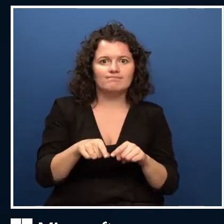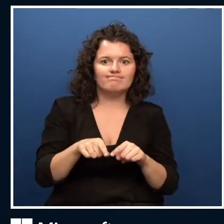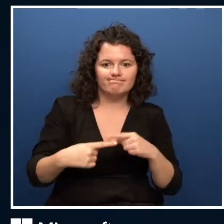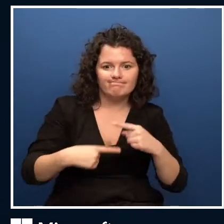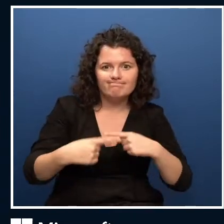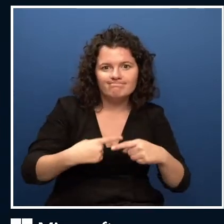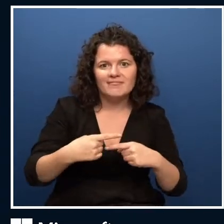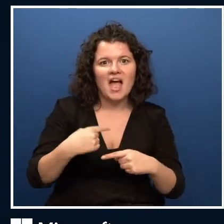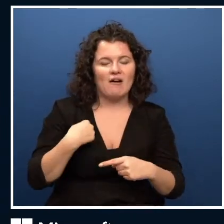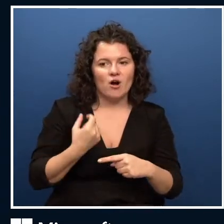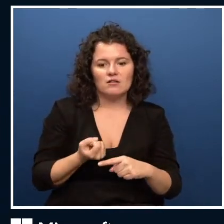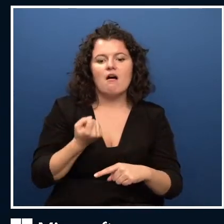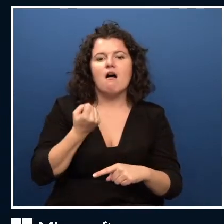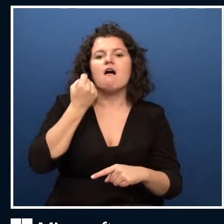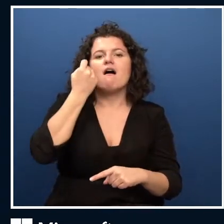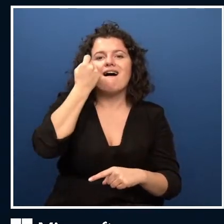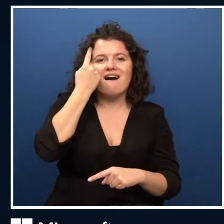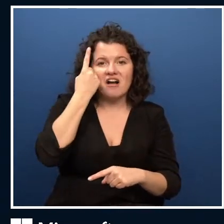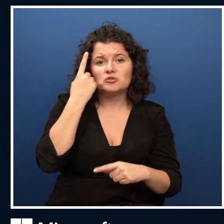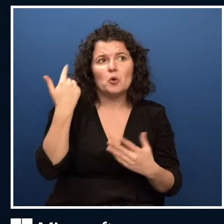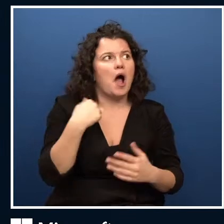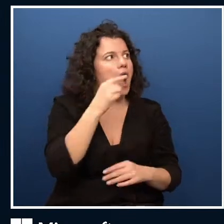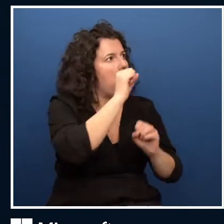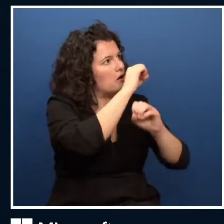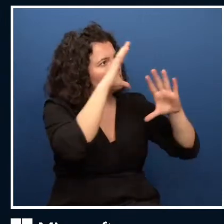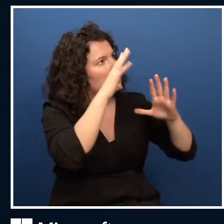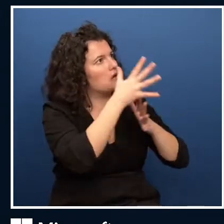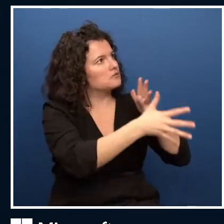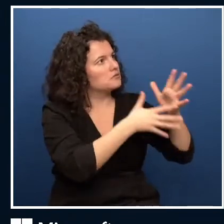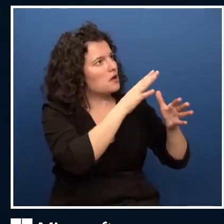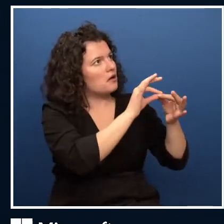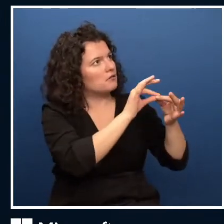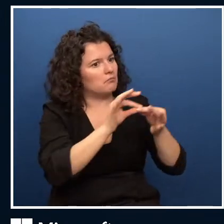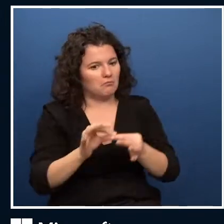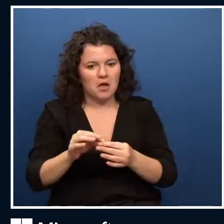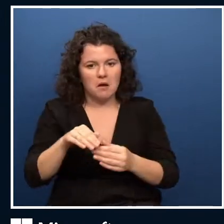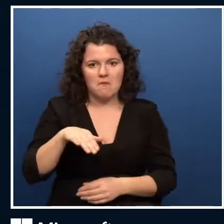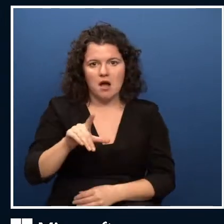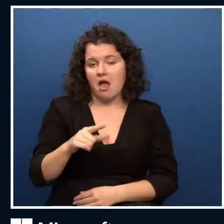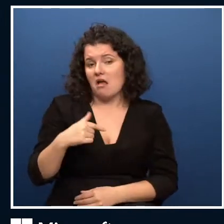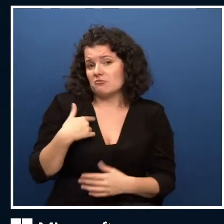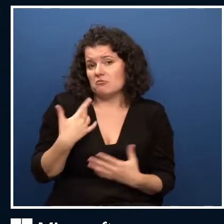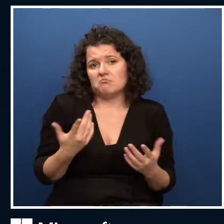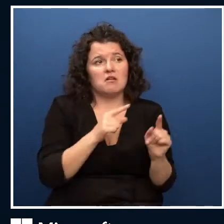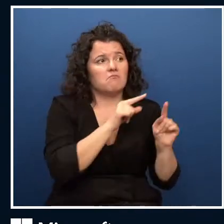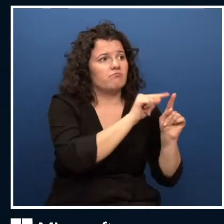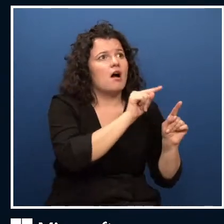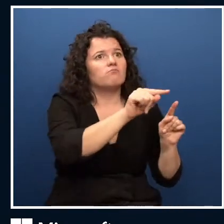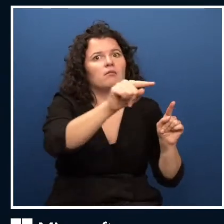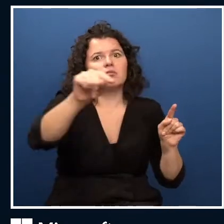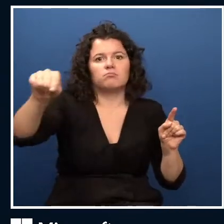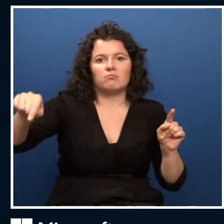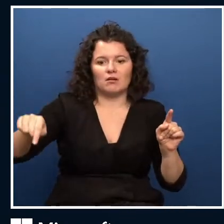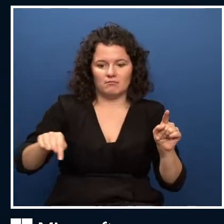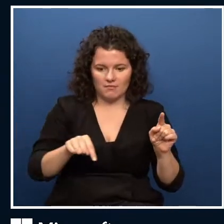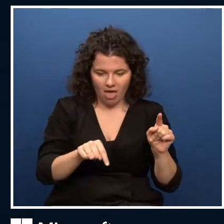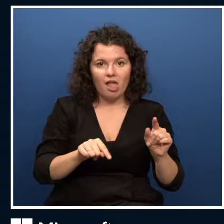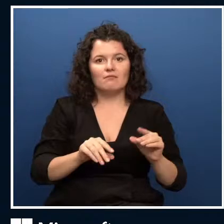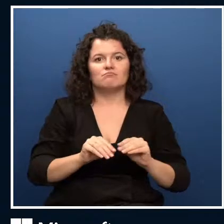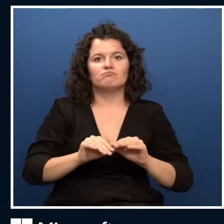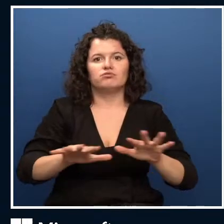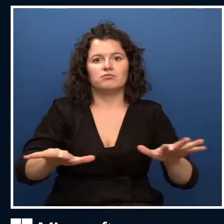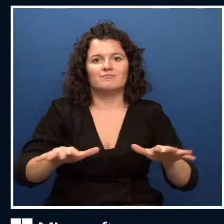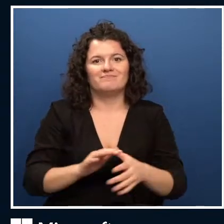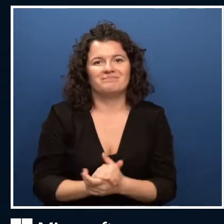that I implemented amongst many. So yeah. Love that. Well, congratulations. It's an